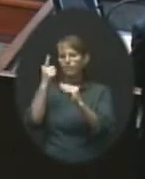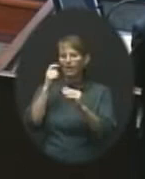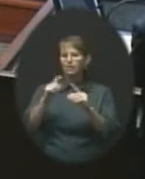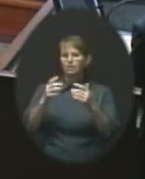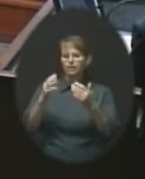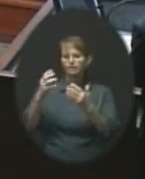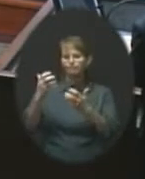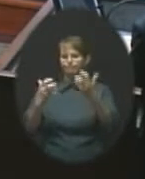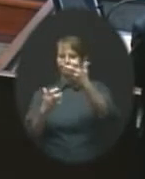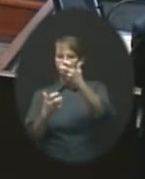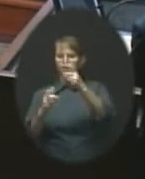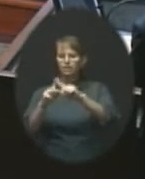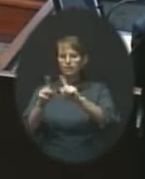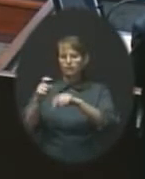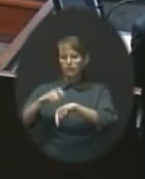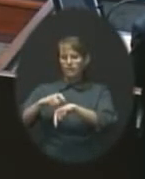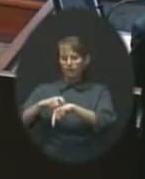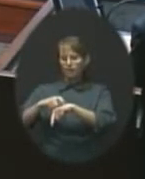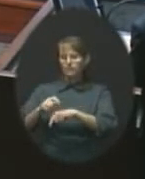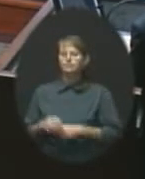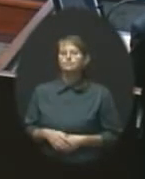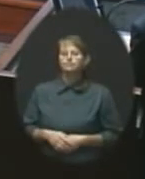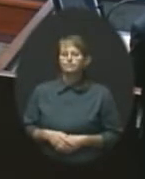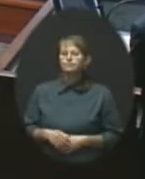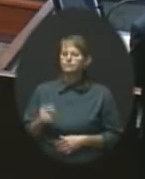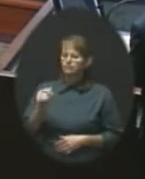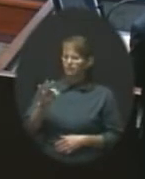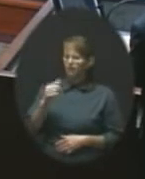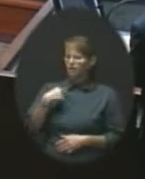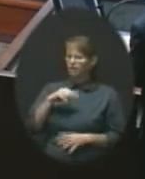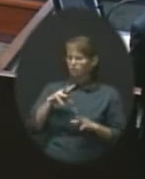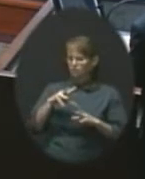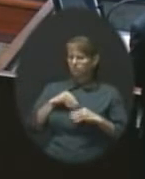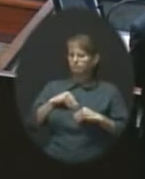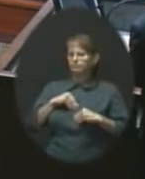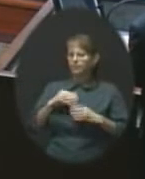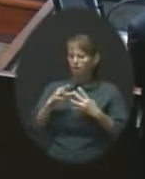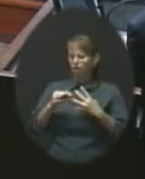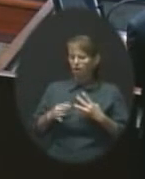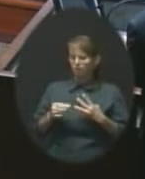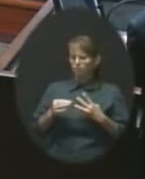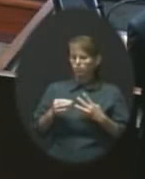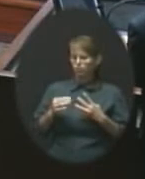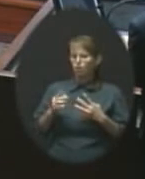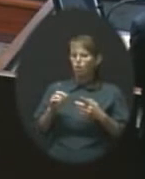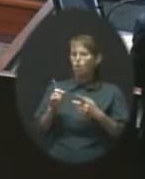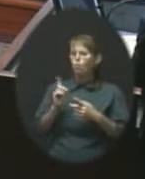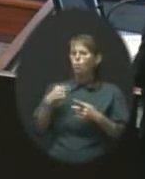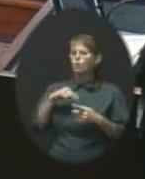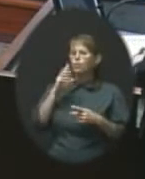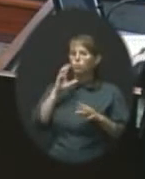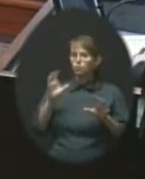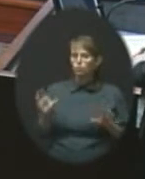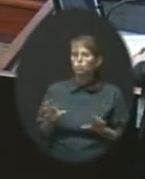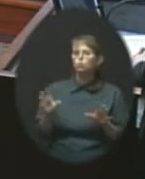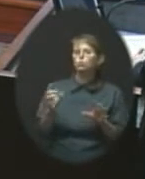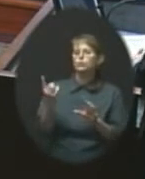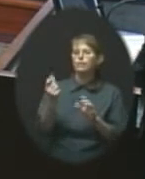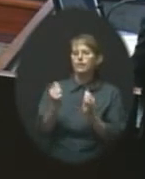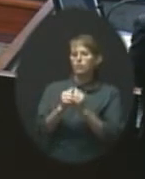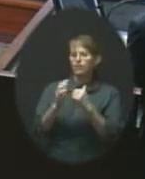If we were to take any one of these options where we actually would do something with the building, how quickly would we start doing something, renovations and making a